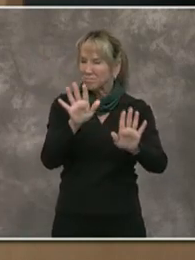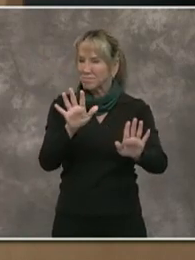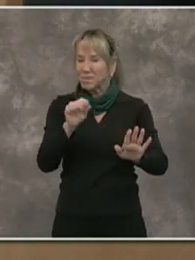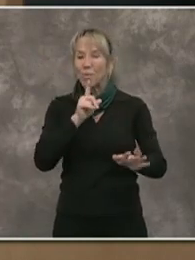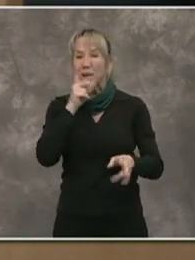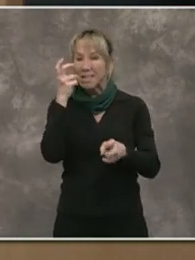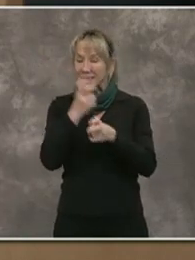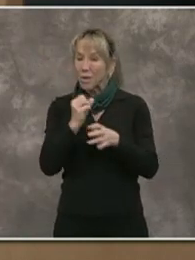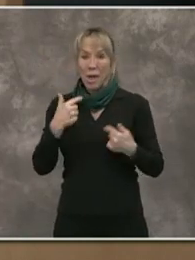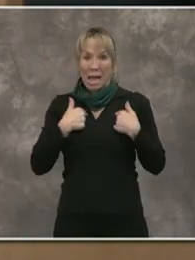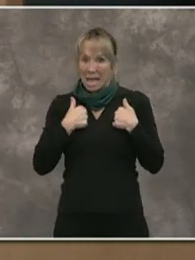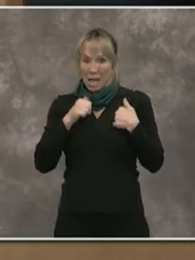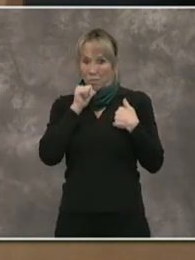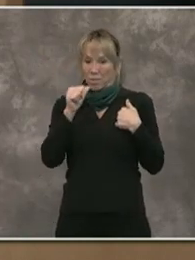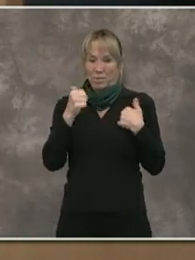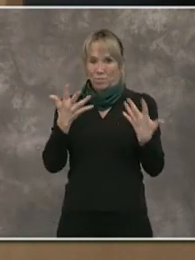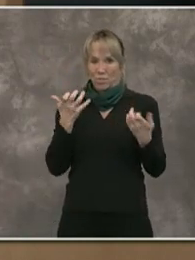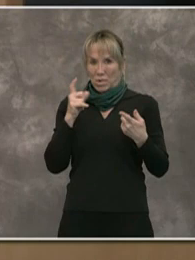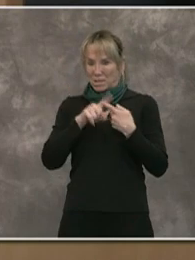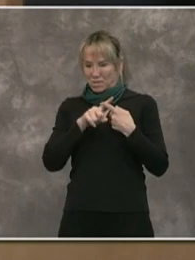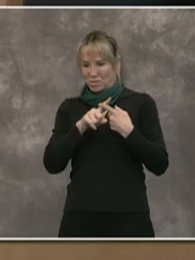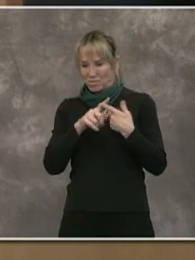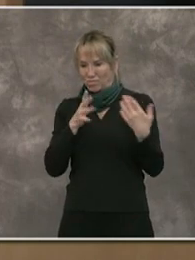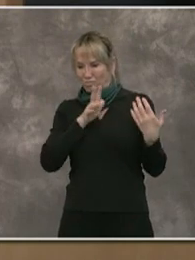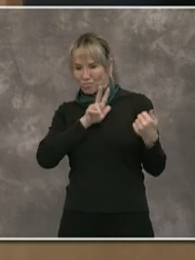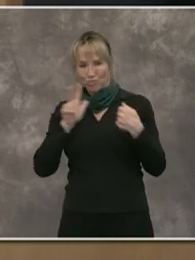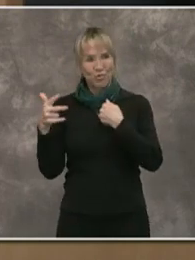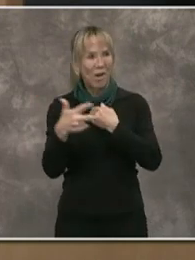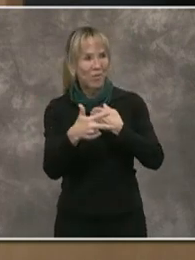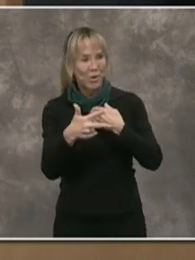physician's involvement in the setting of a drive-through.